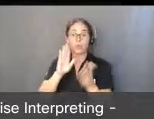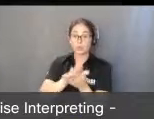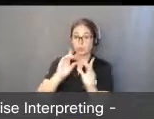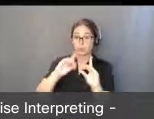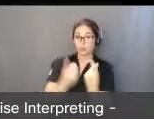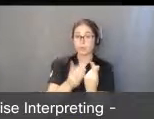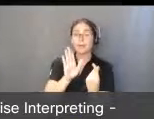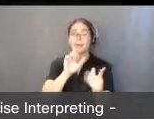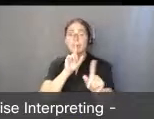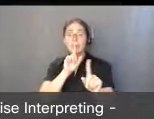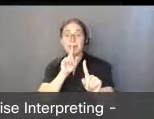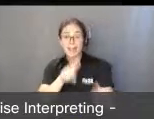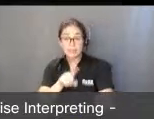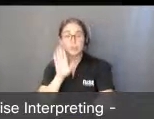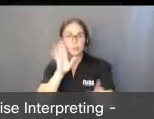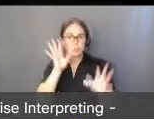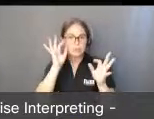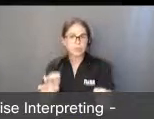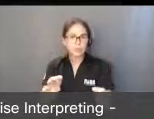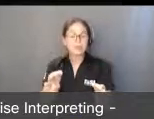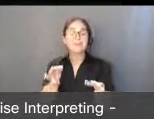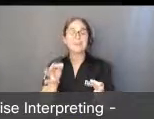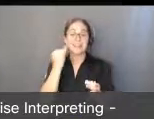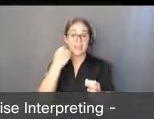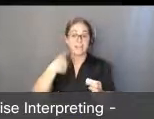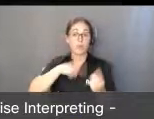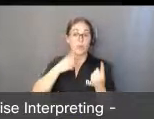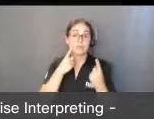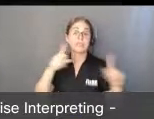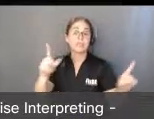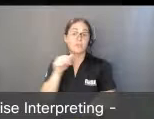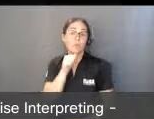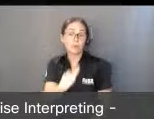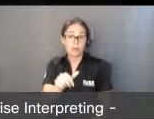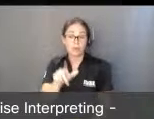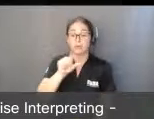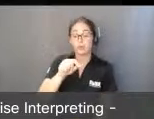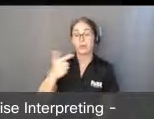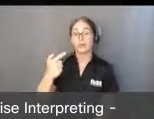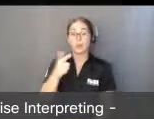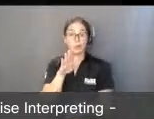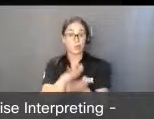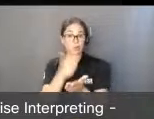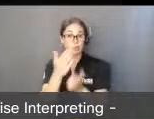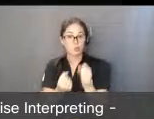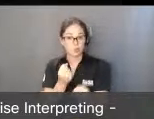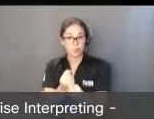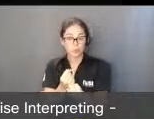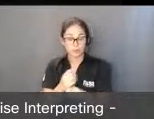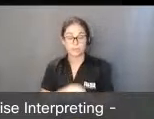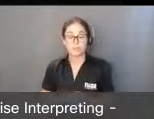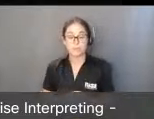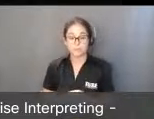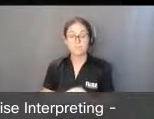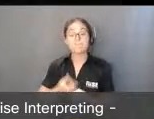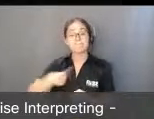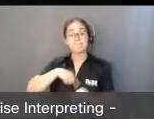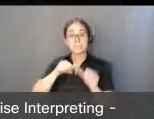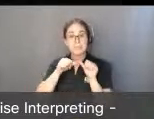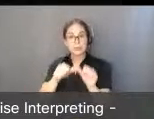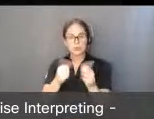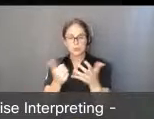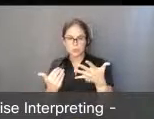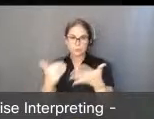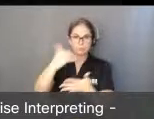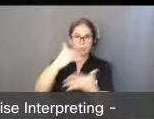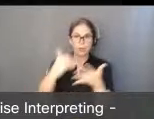these questions will determine the level of success we experience in the 2020-2021 school year. As we all continue to prioritize the